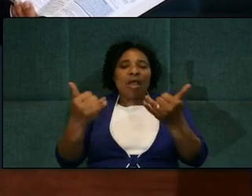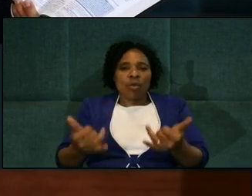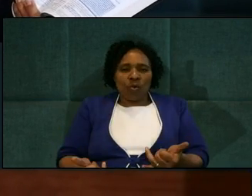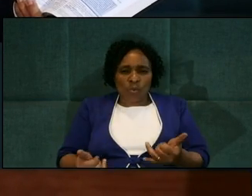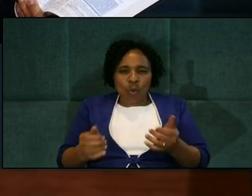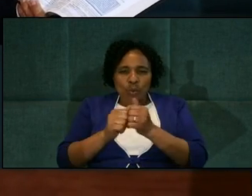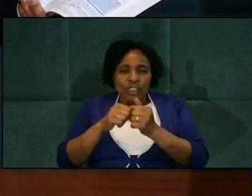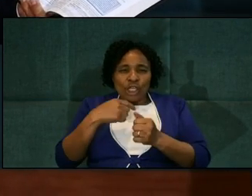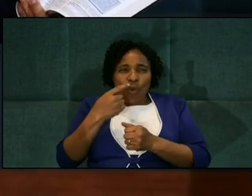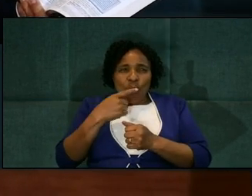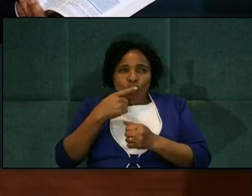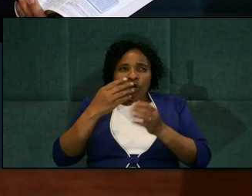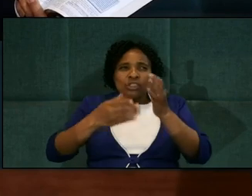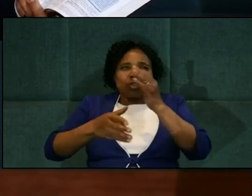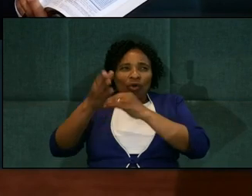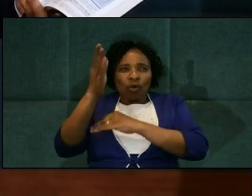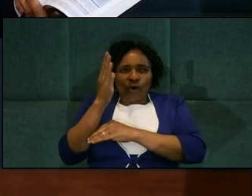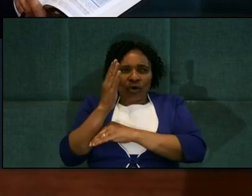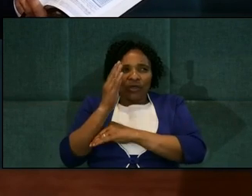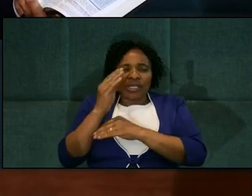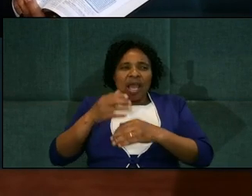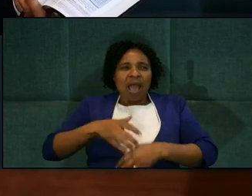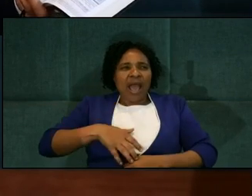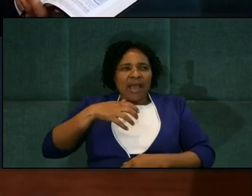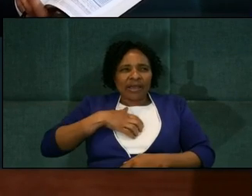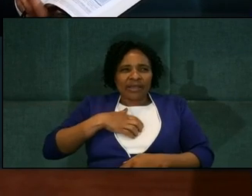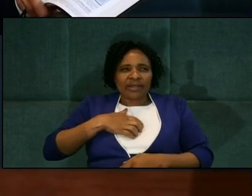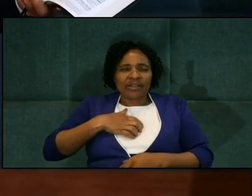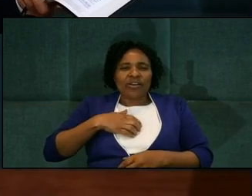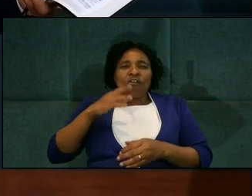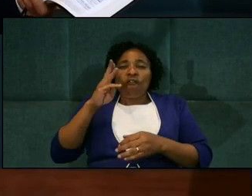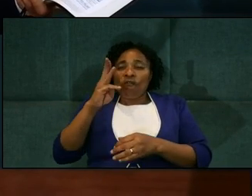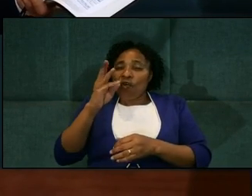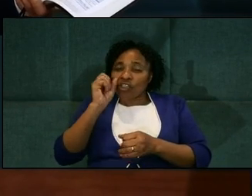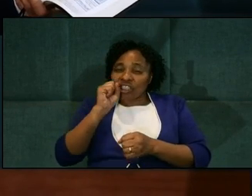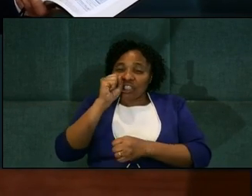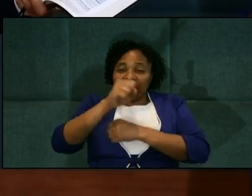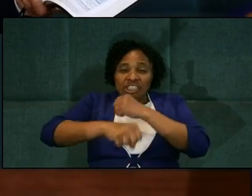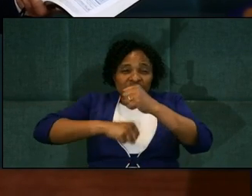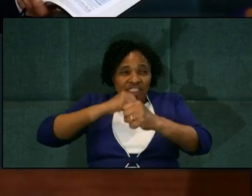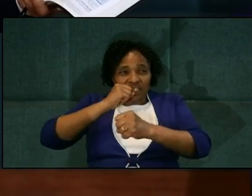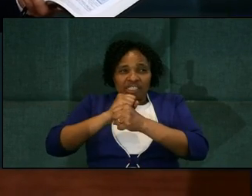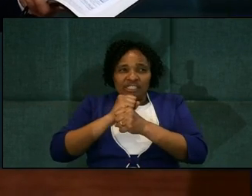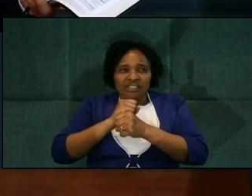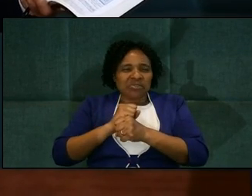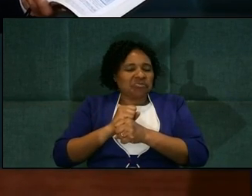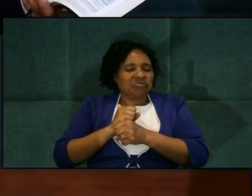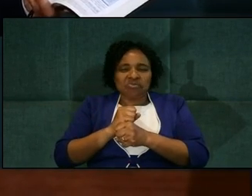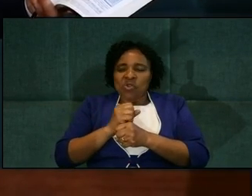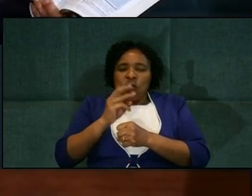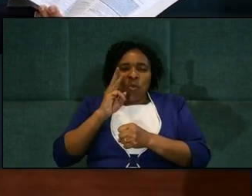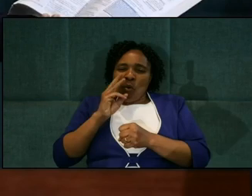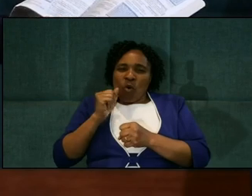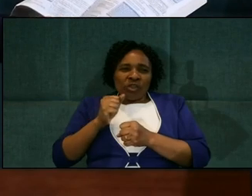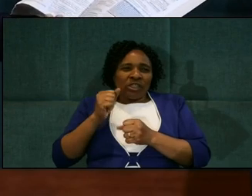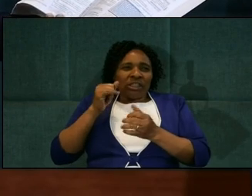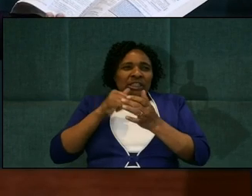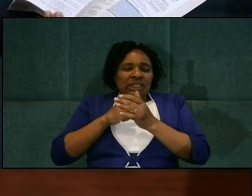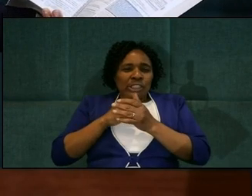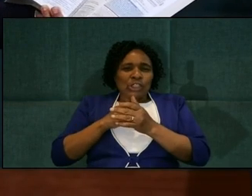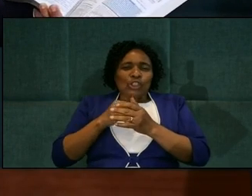with whom was God angry? He, in capital letter. Who? With whom was he angry 40 years? Was it not with those